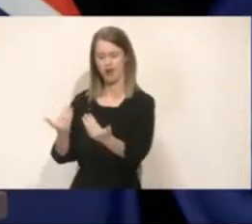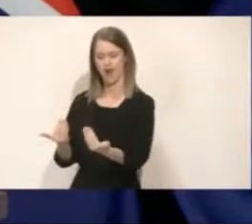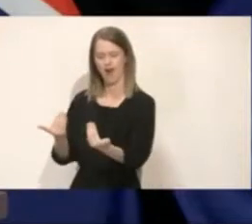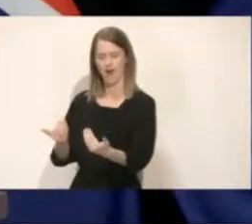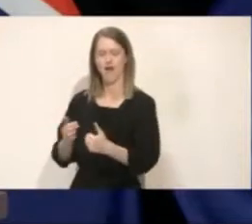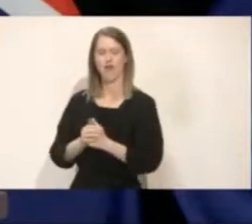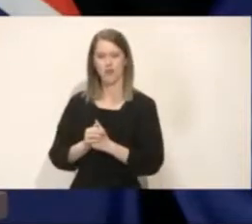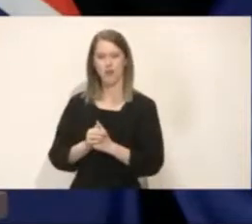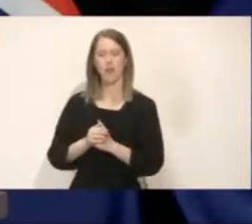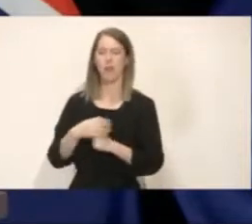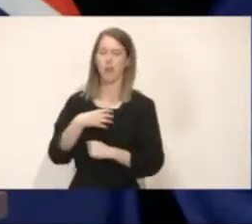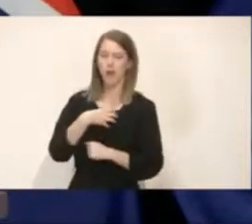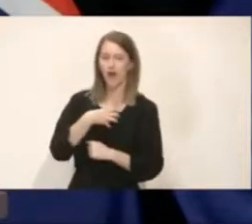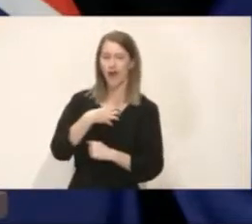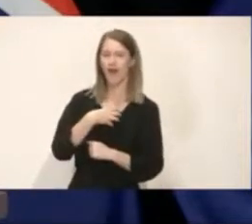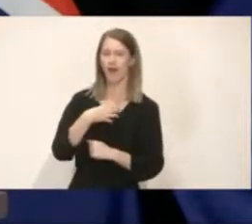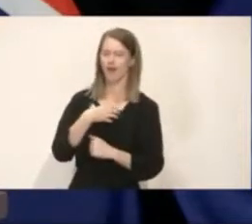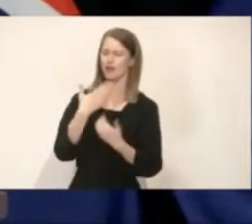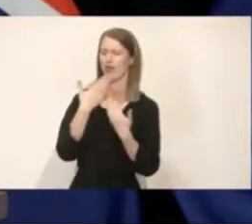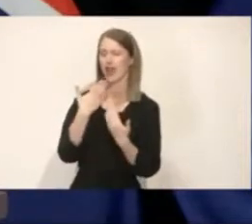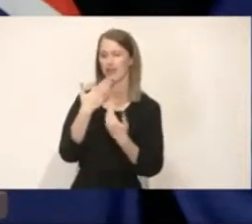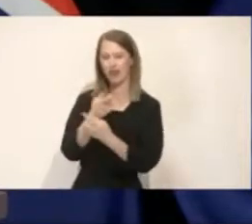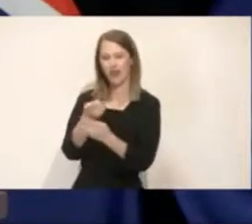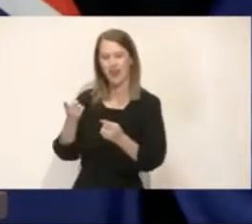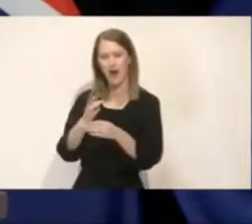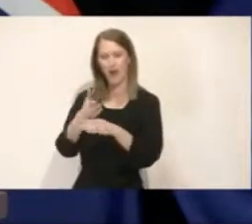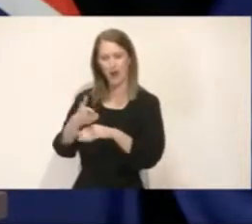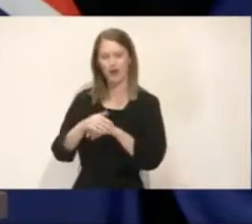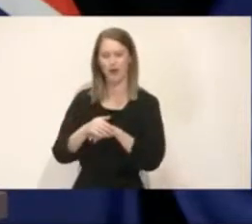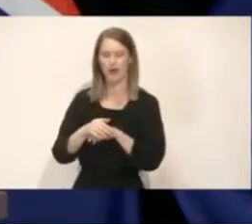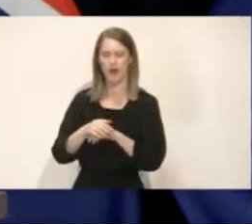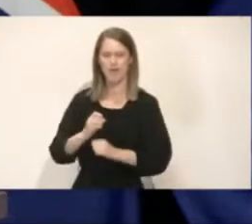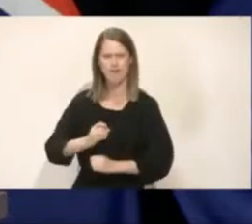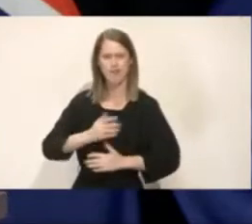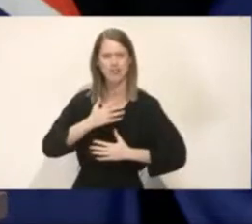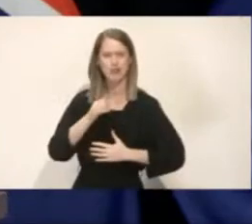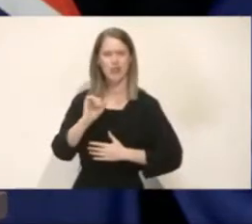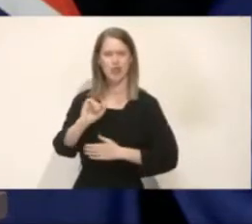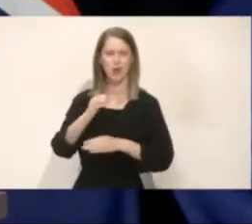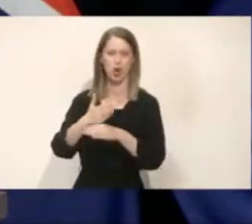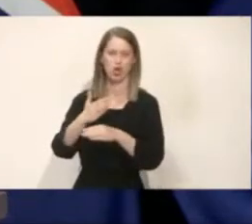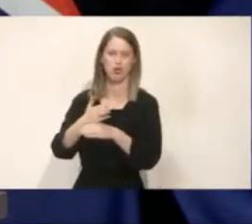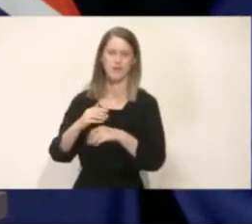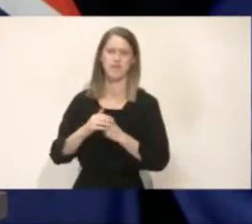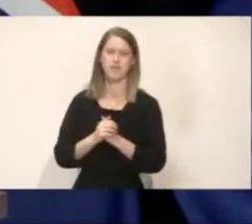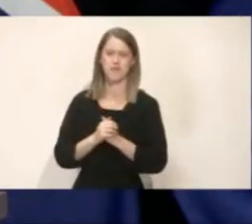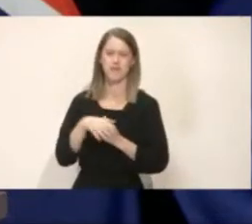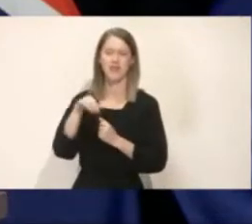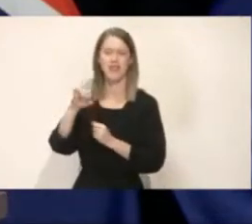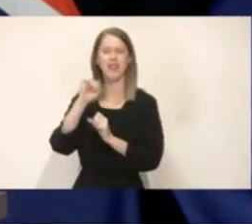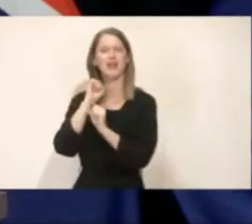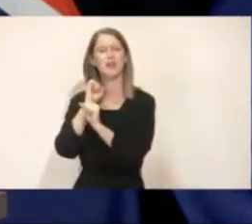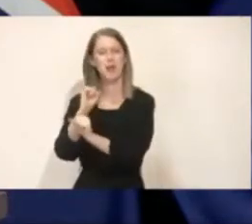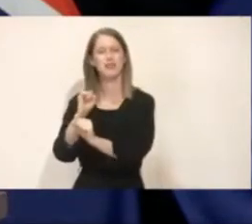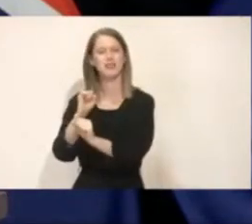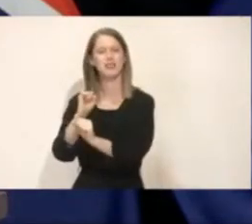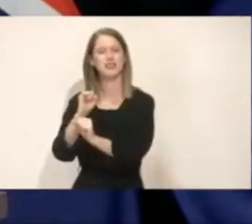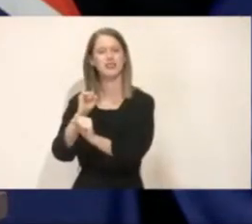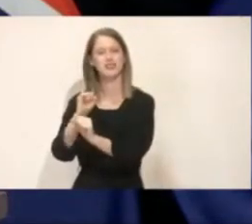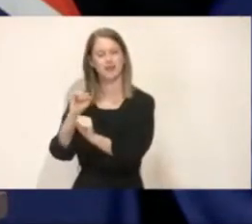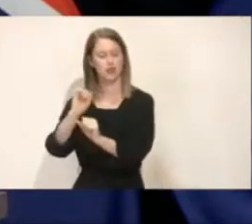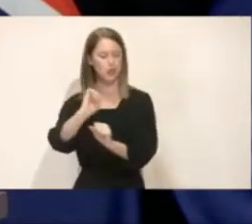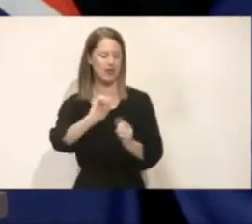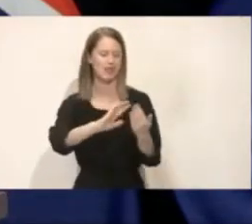was incredibly grateful, but also so impressed with the work that had been done and the commitment to the